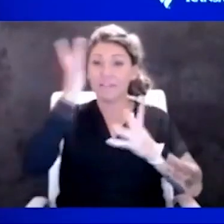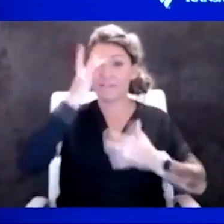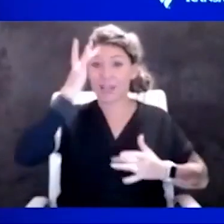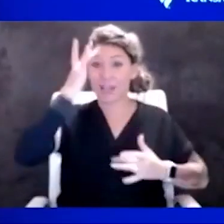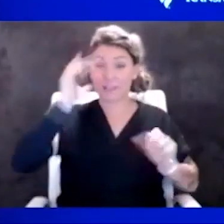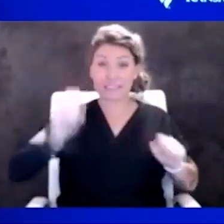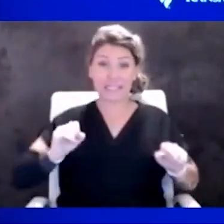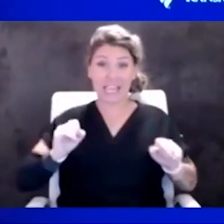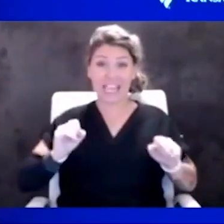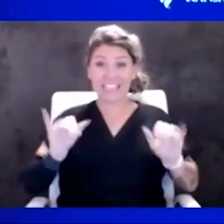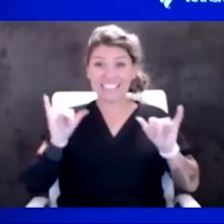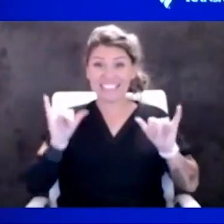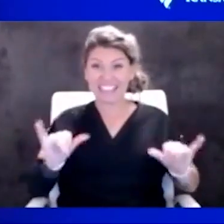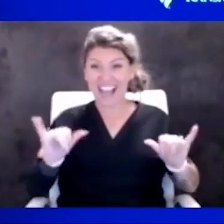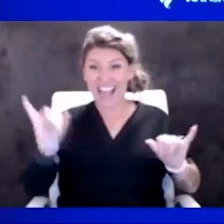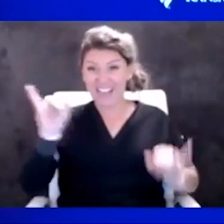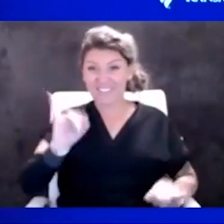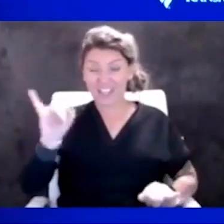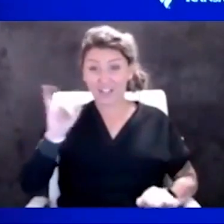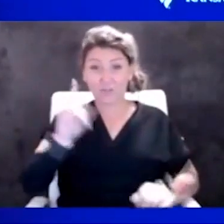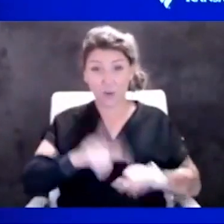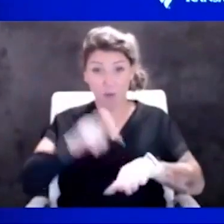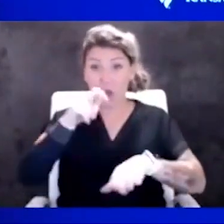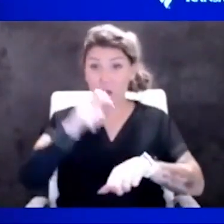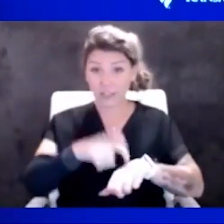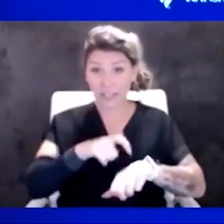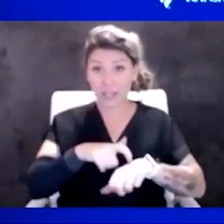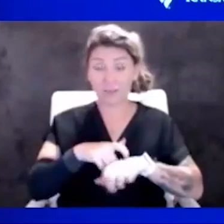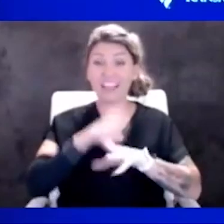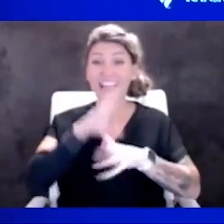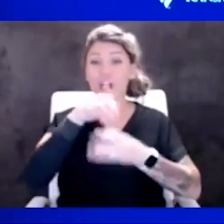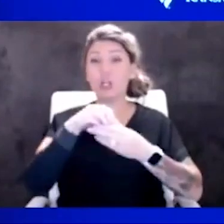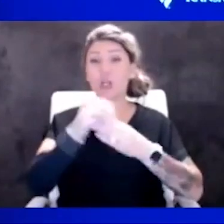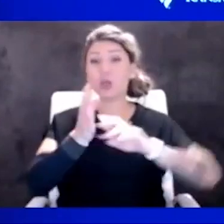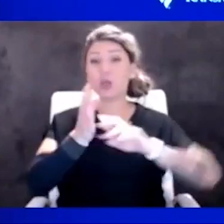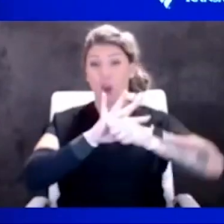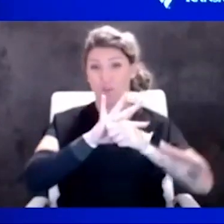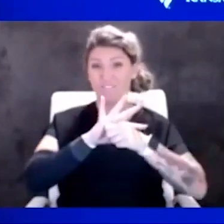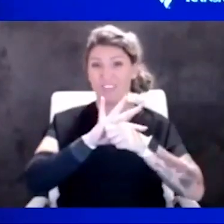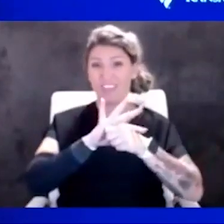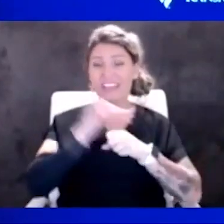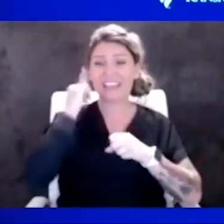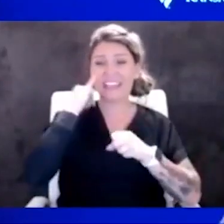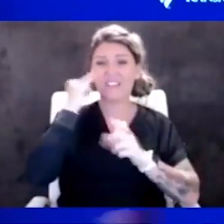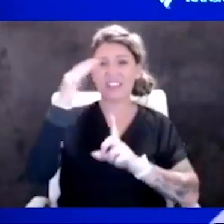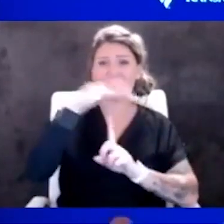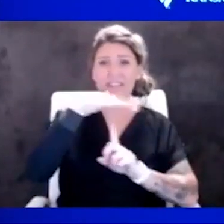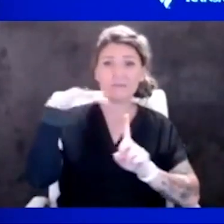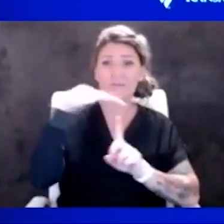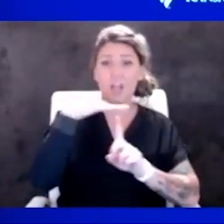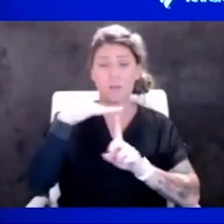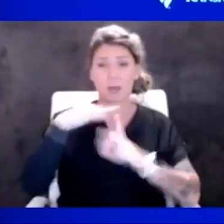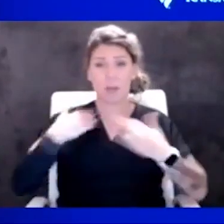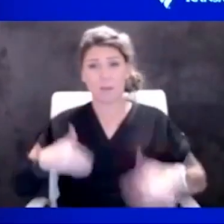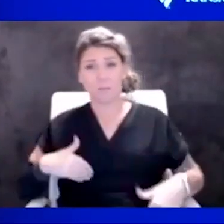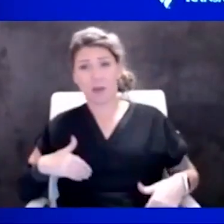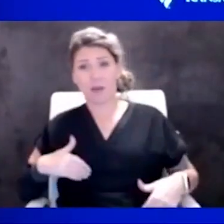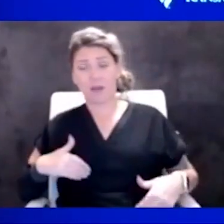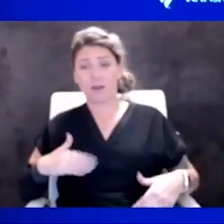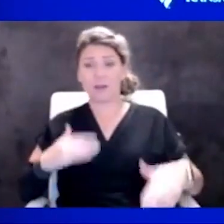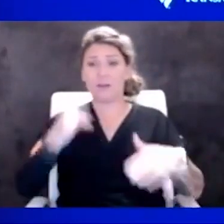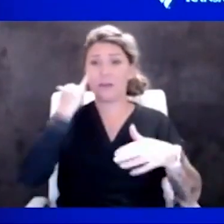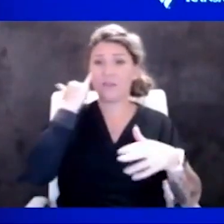infectious for a long time, including coronavirus, if it's in that environment of the body, certainly less than if it's out in